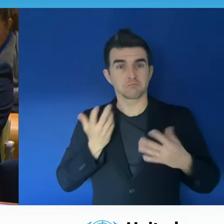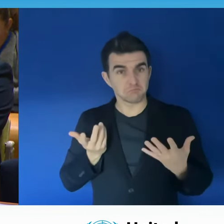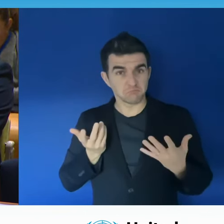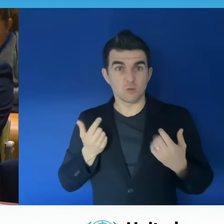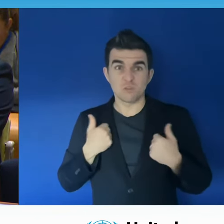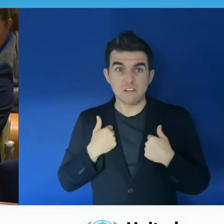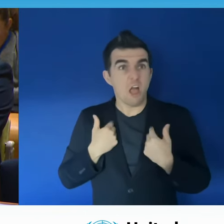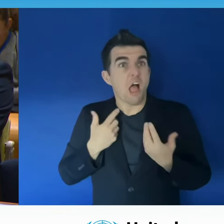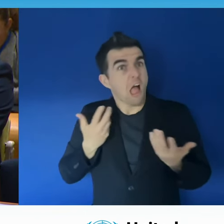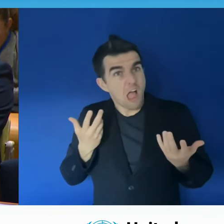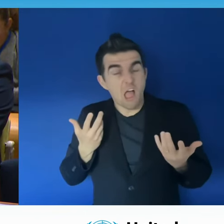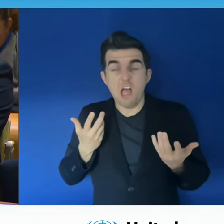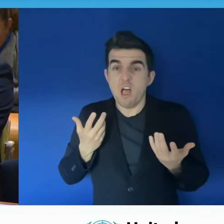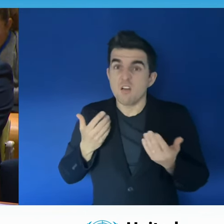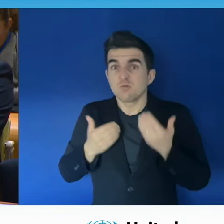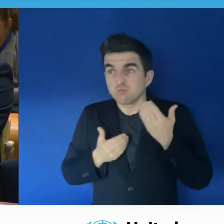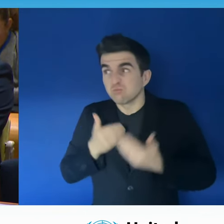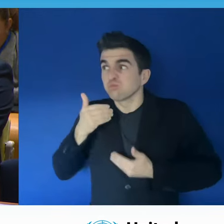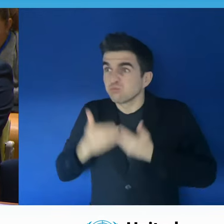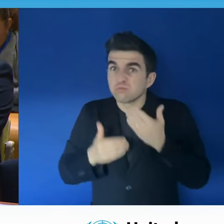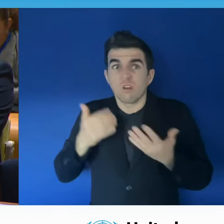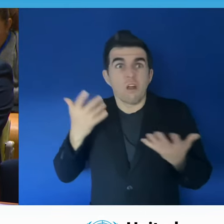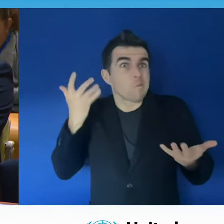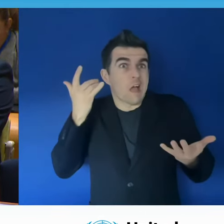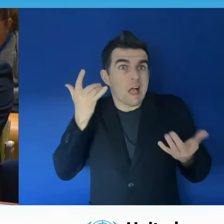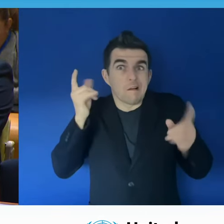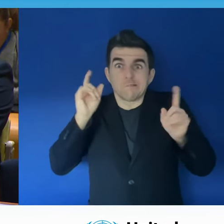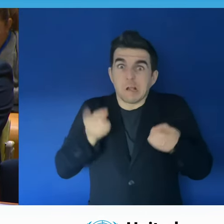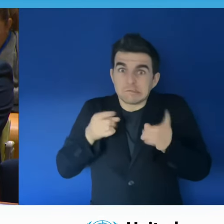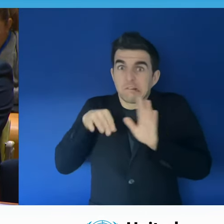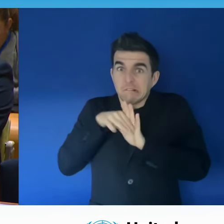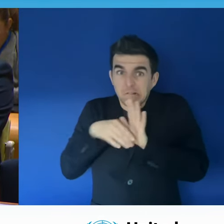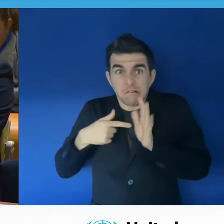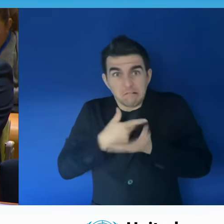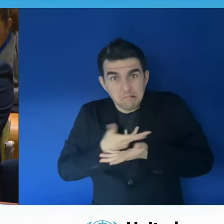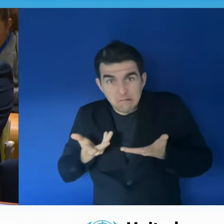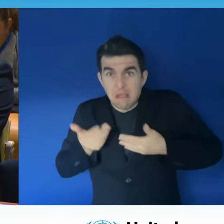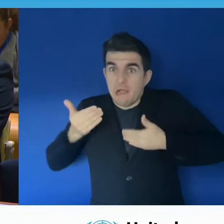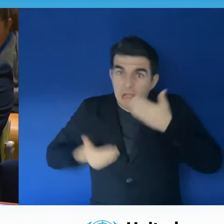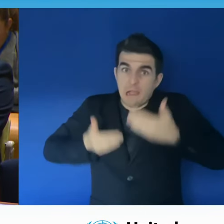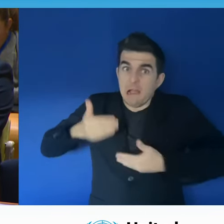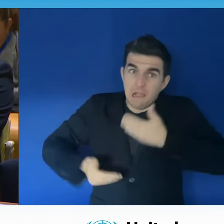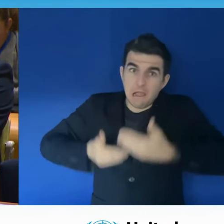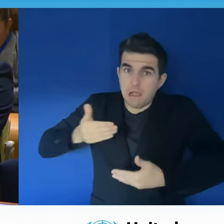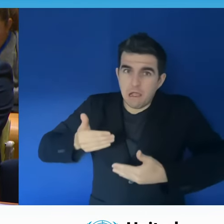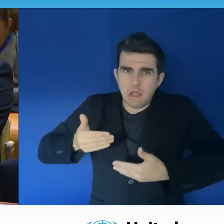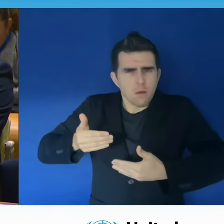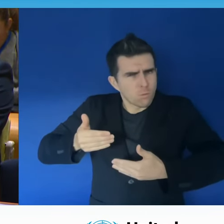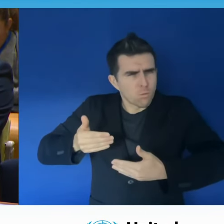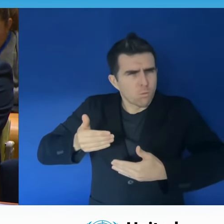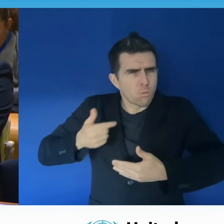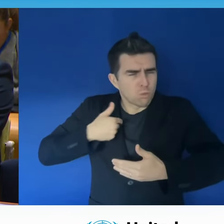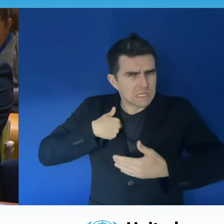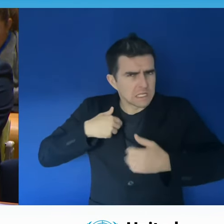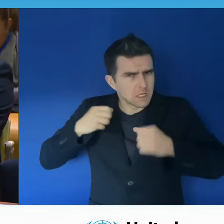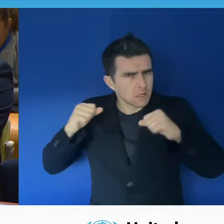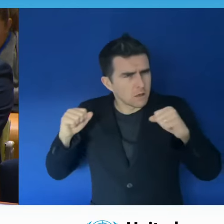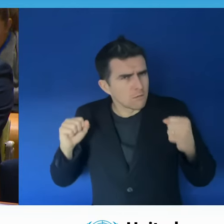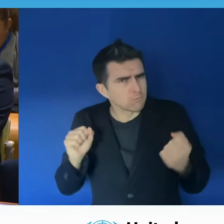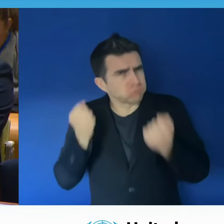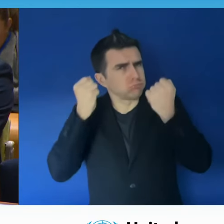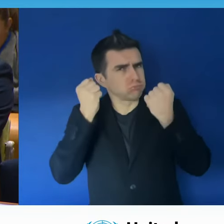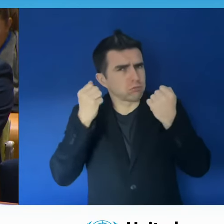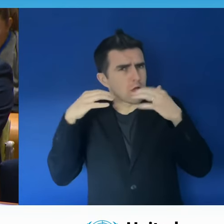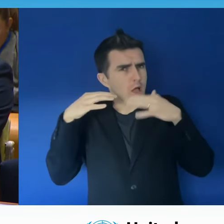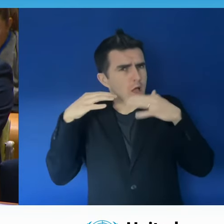they deserve as Ministry of State, placing young people at that level, giving them the necessary resources,